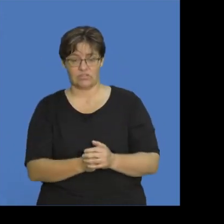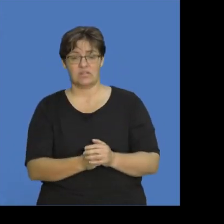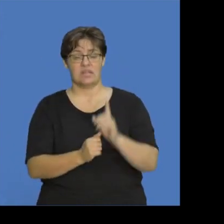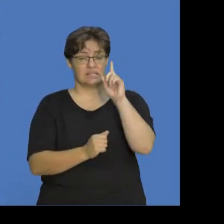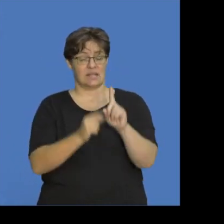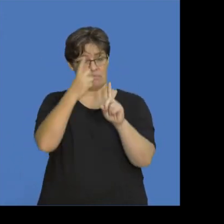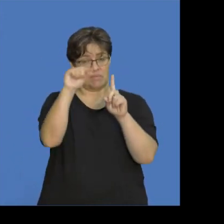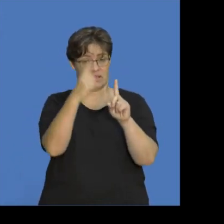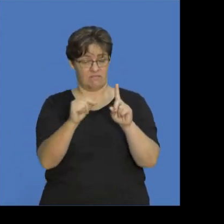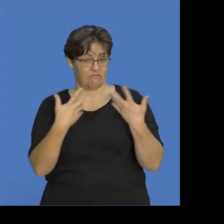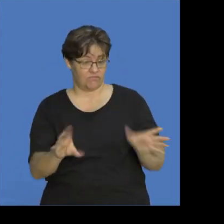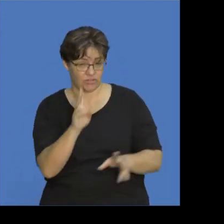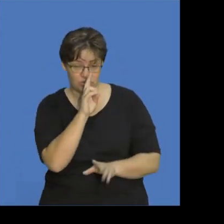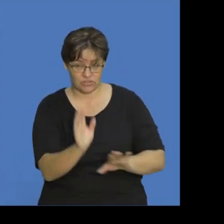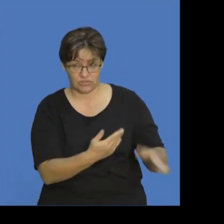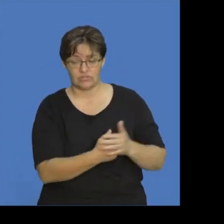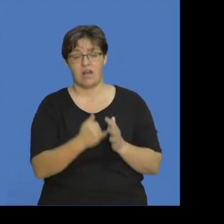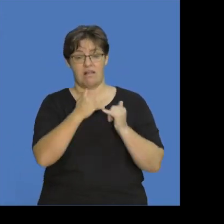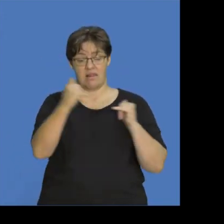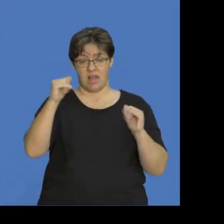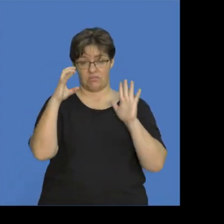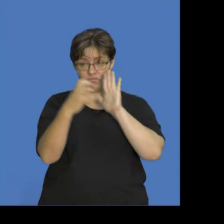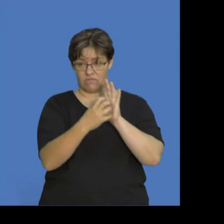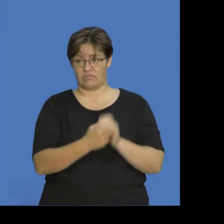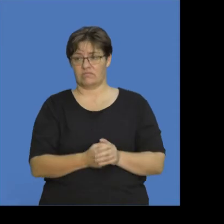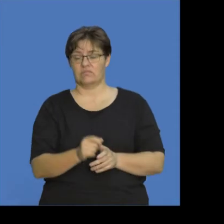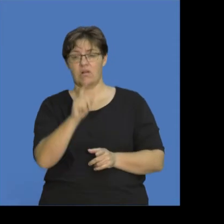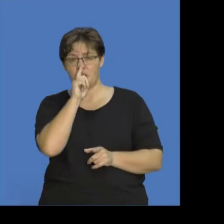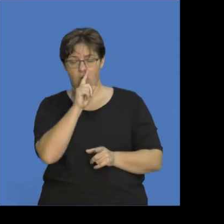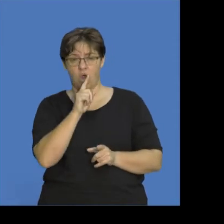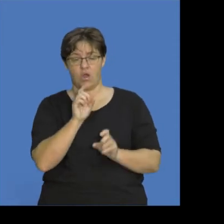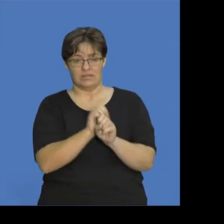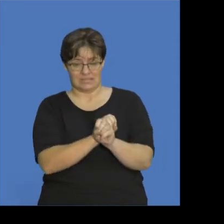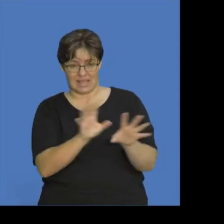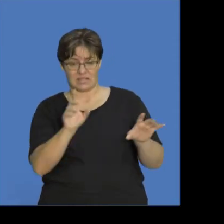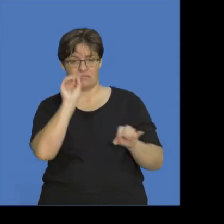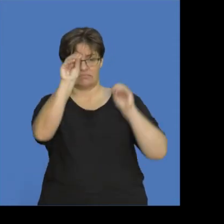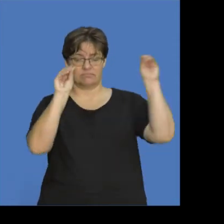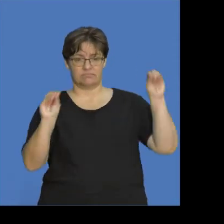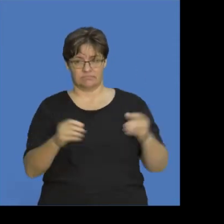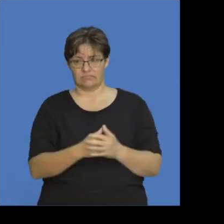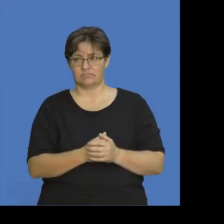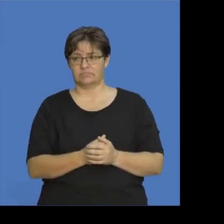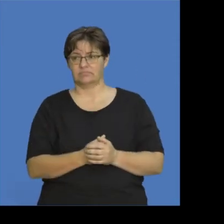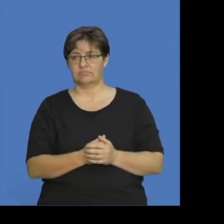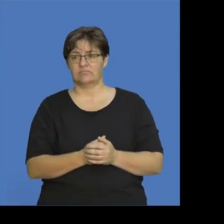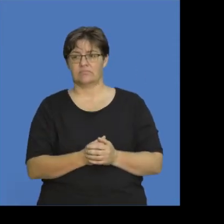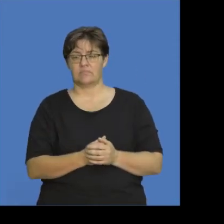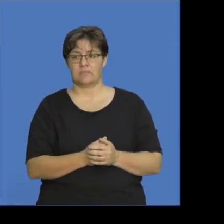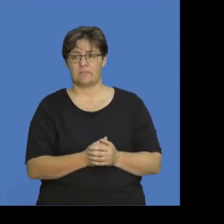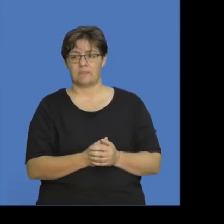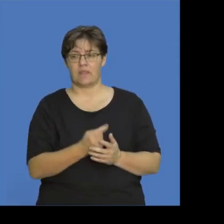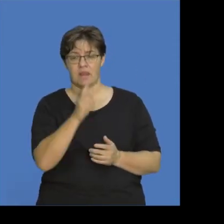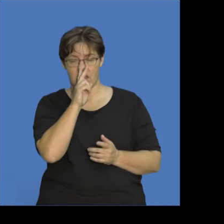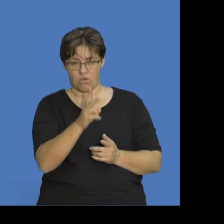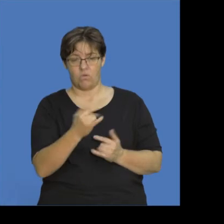look at stem and leaf, we look at the line graph, we look at the scatter plot. Okay. We're going